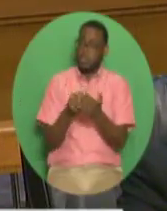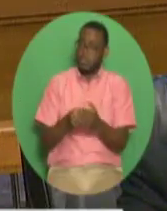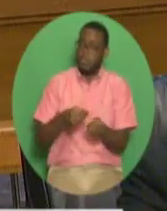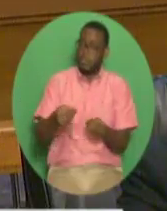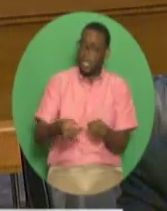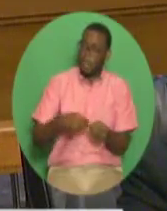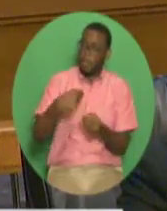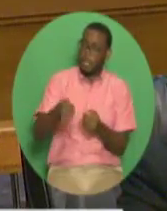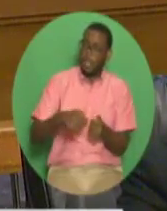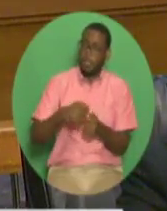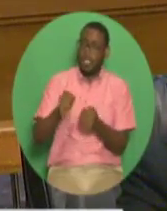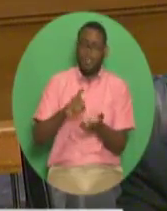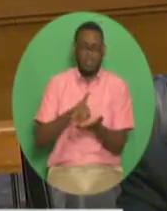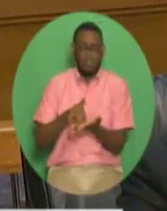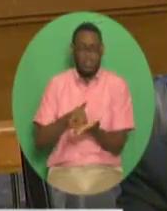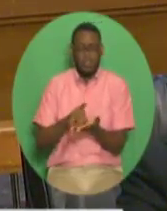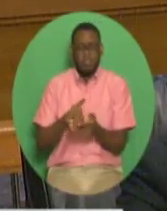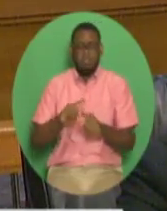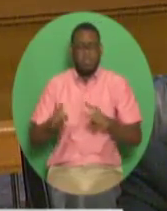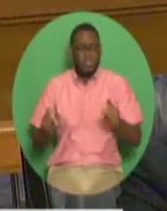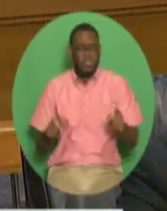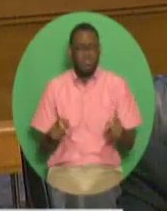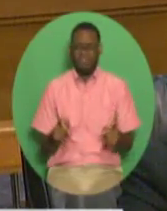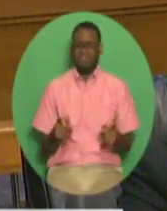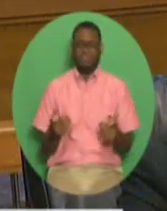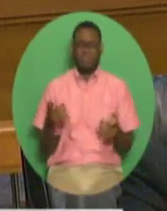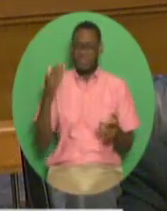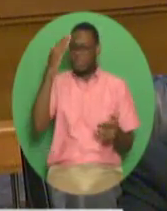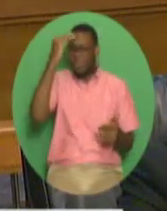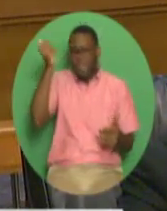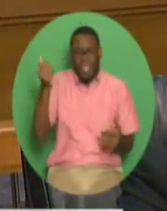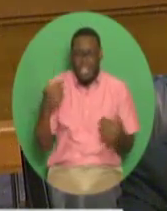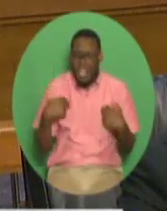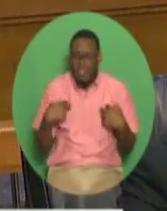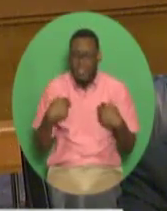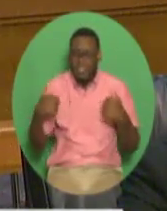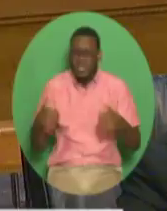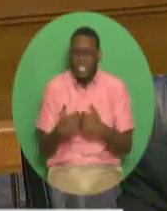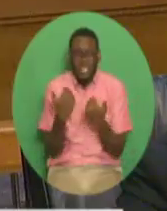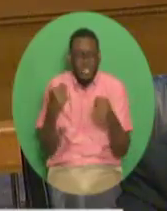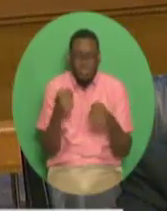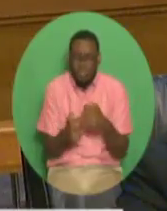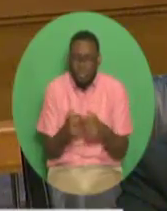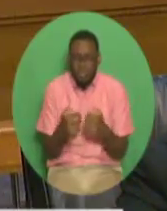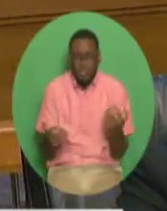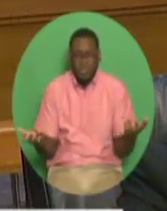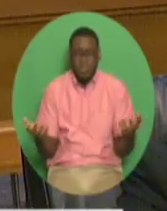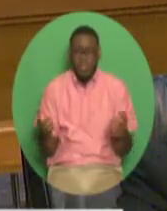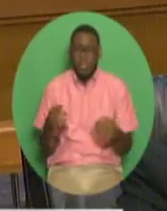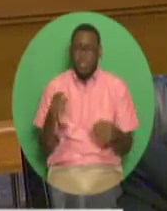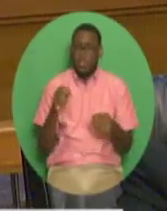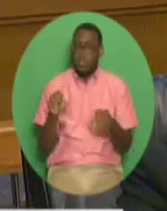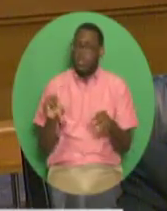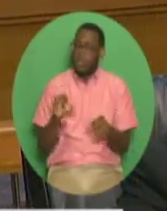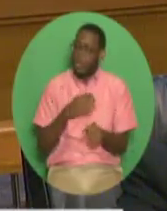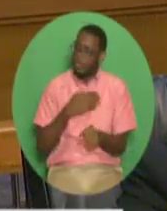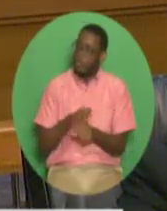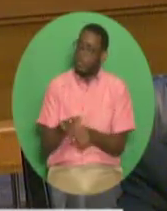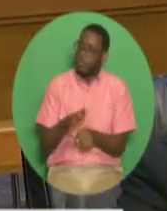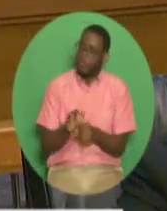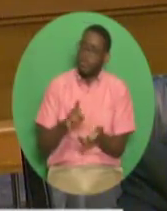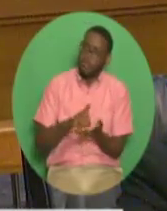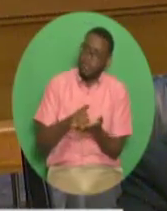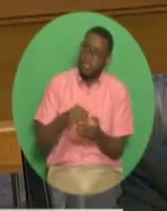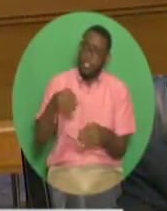indicate as to why we still seem to be having challenges in terms of the supply of drugs and other supplies in the